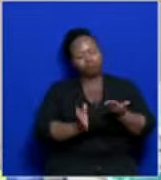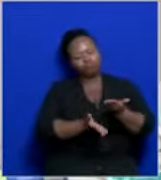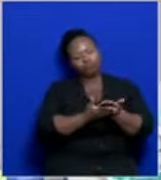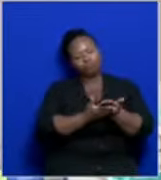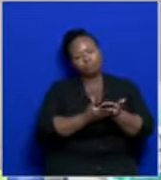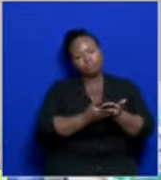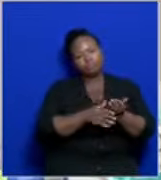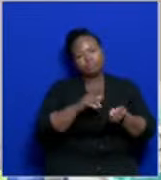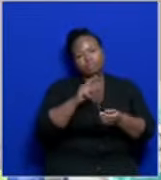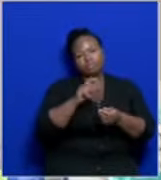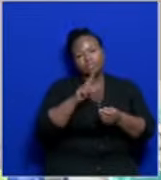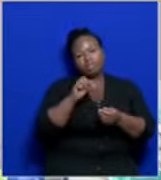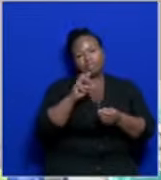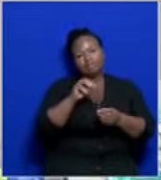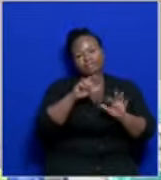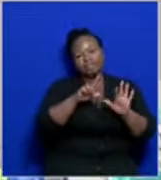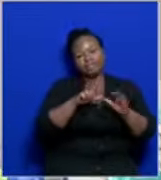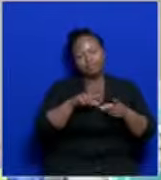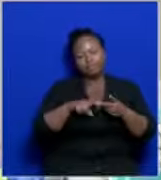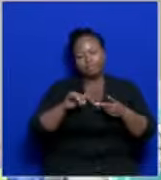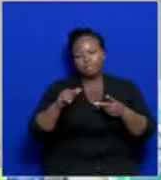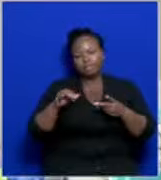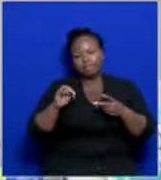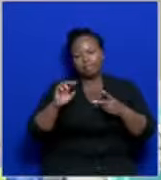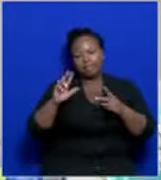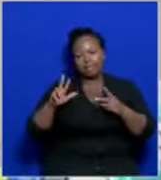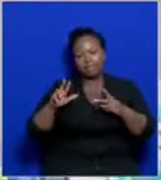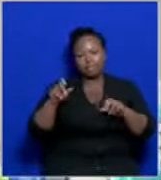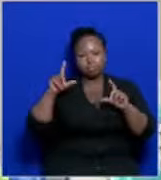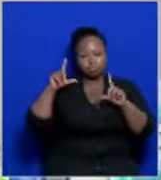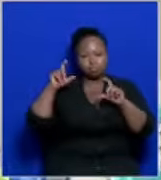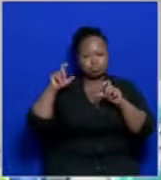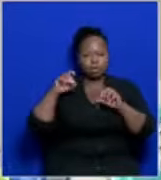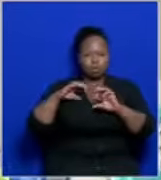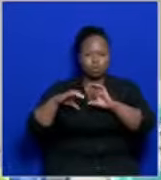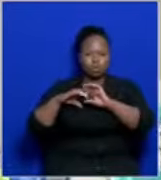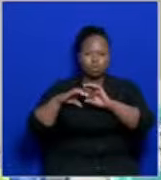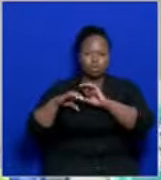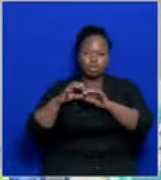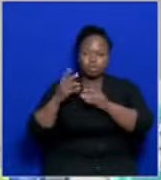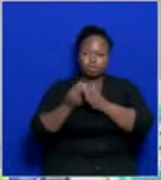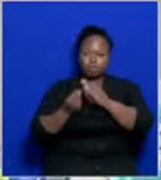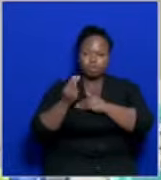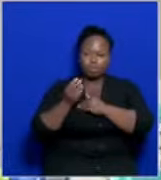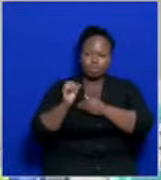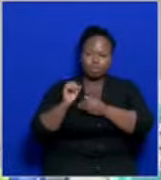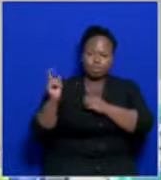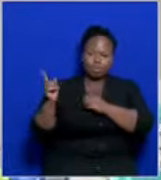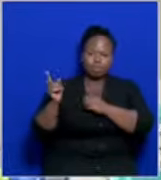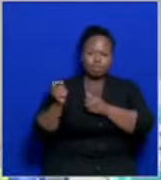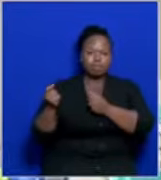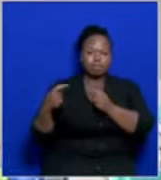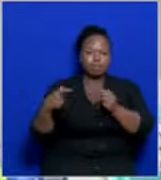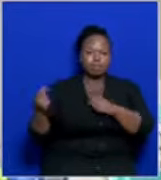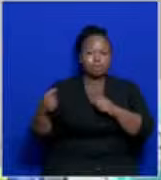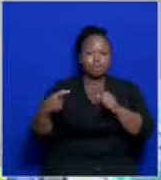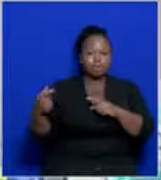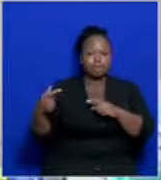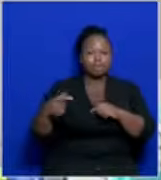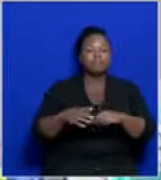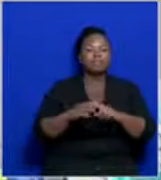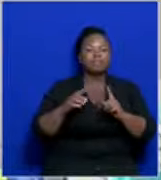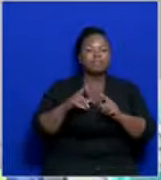8, respectively, screenshots of my communication with both. For the record, annexure TLM